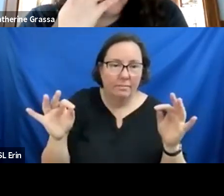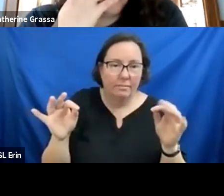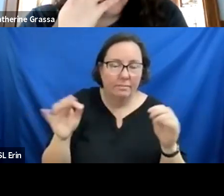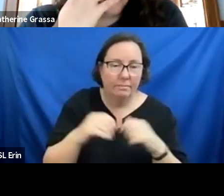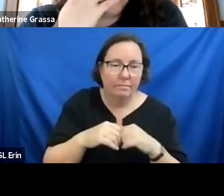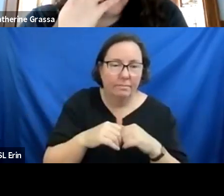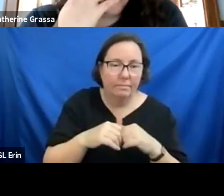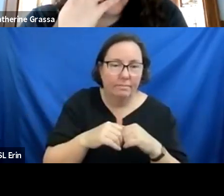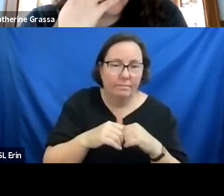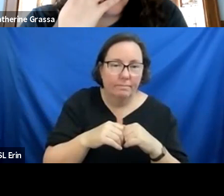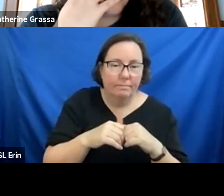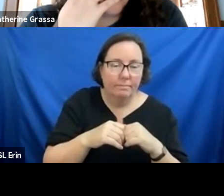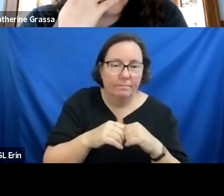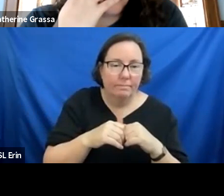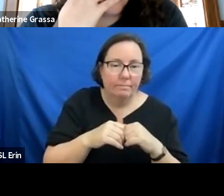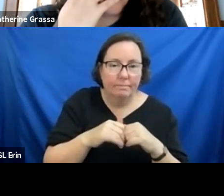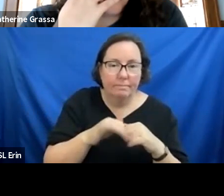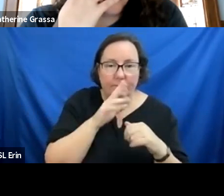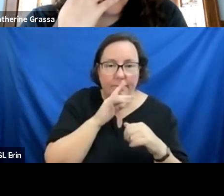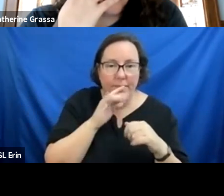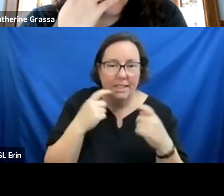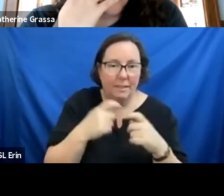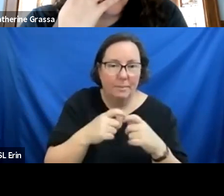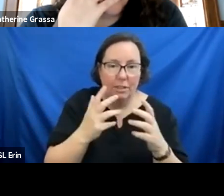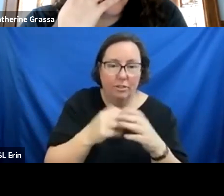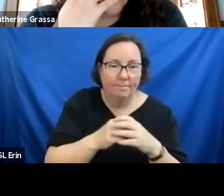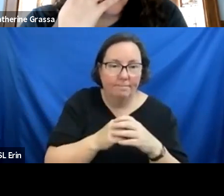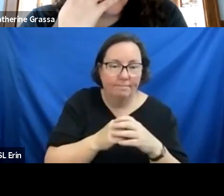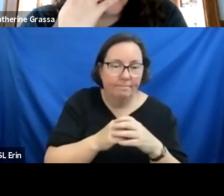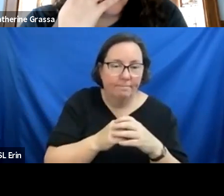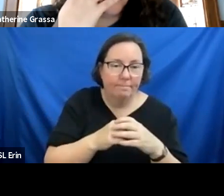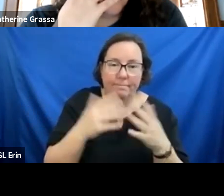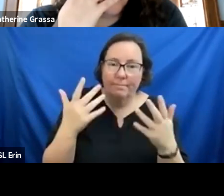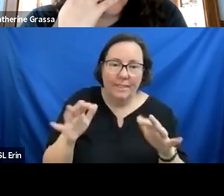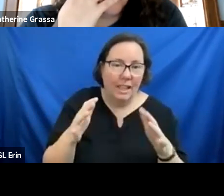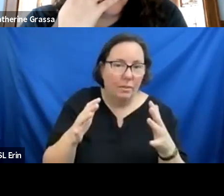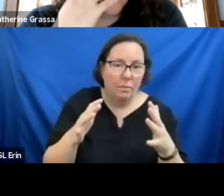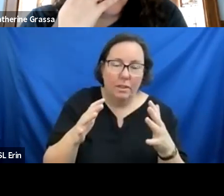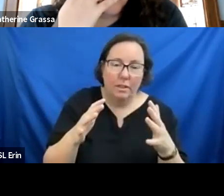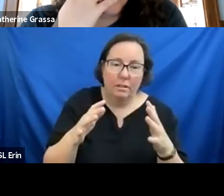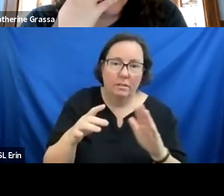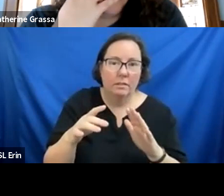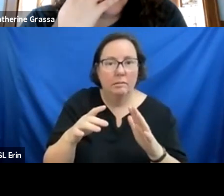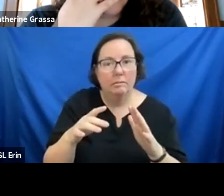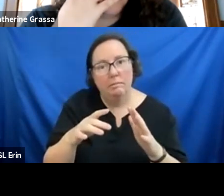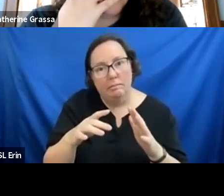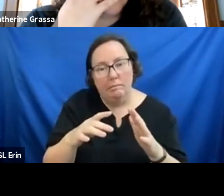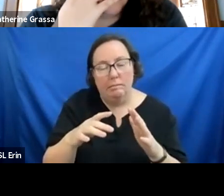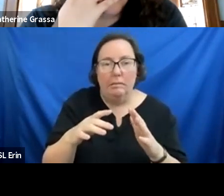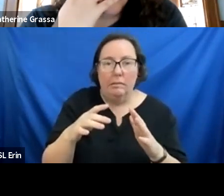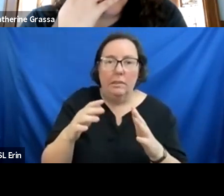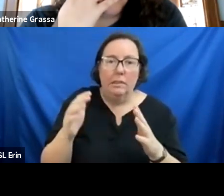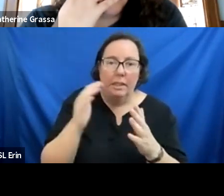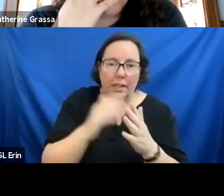quiero llover sobre mojado. I don't want to just rain on top of ground that's already